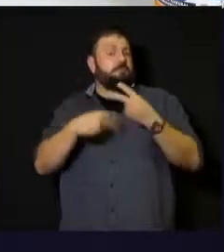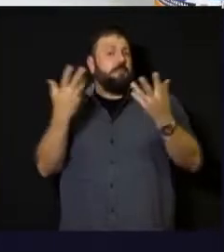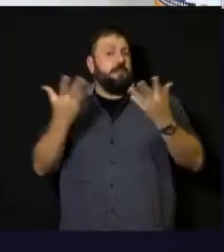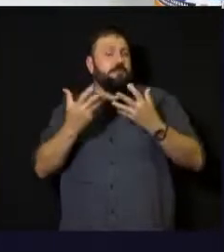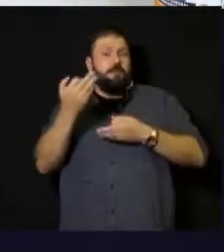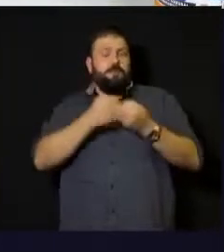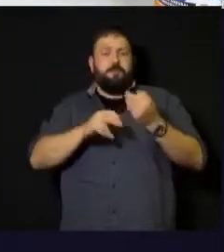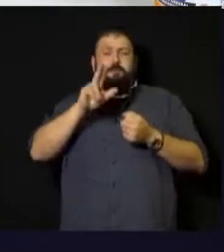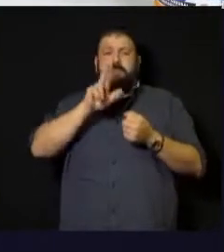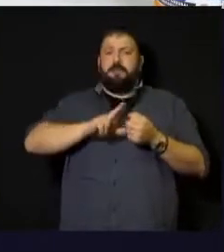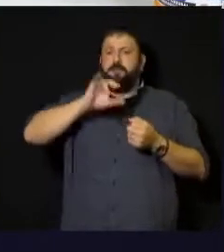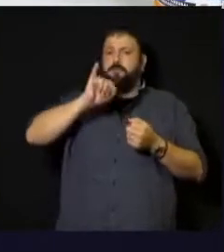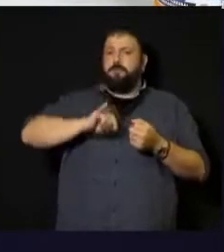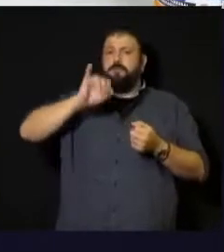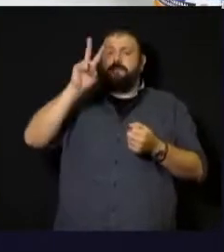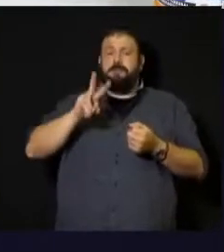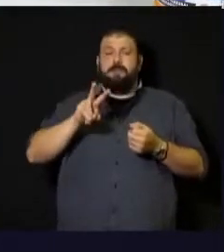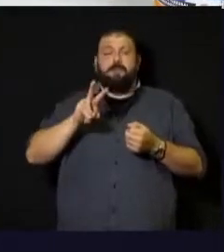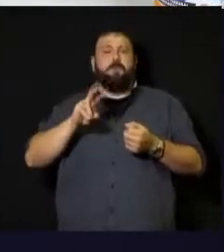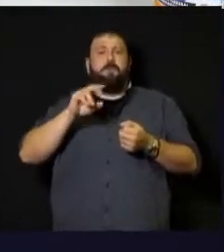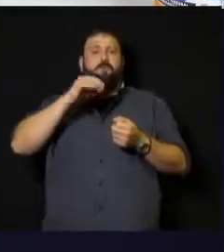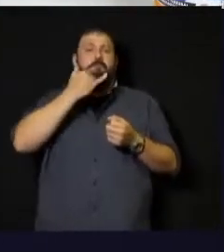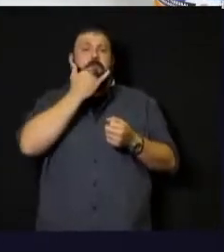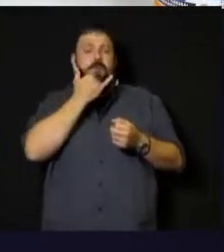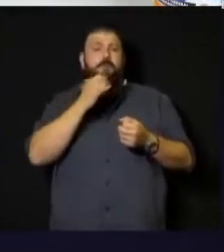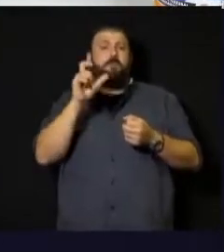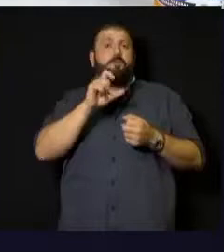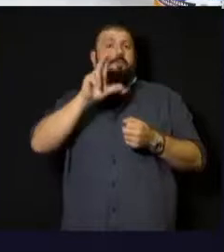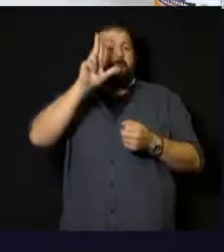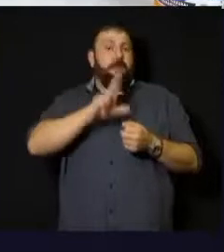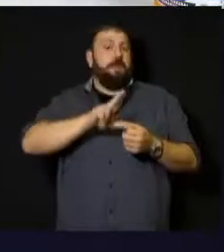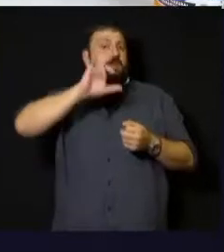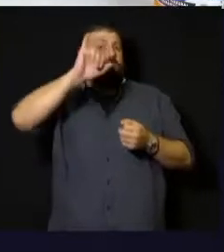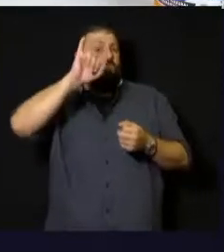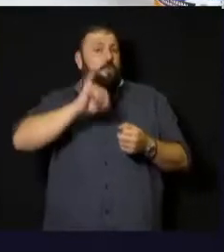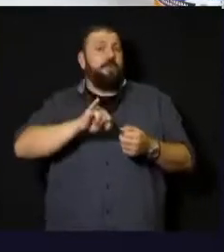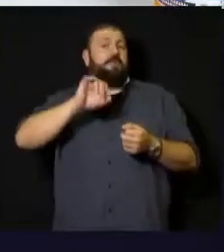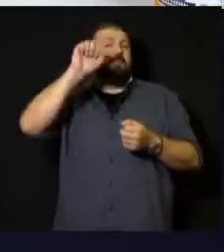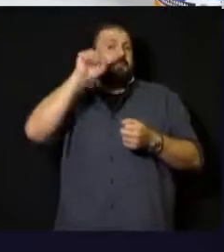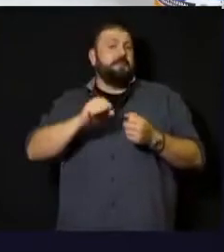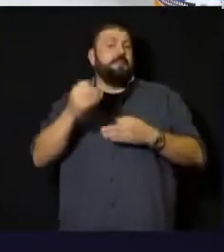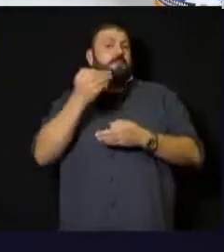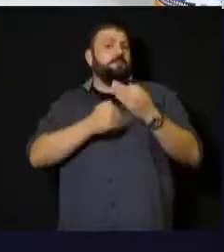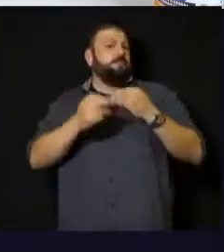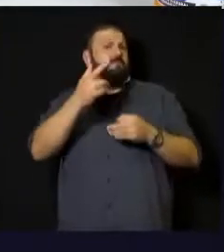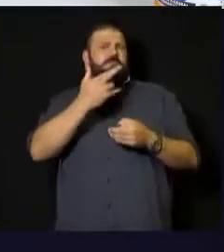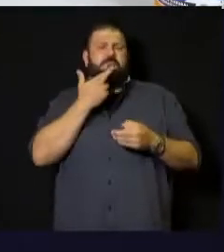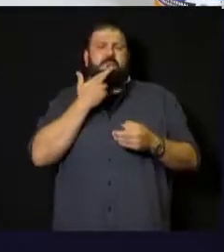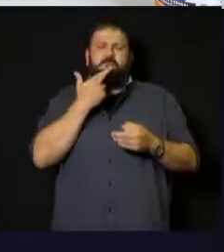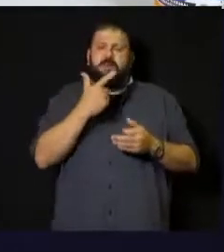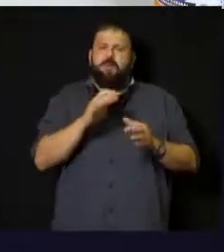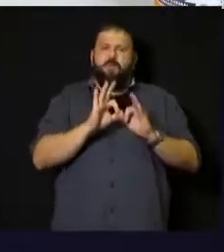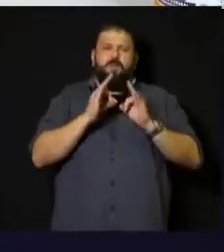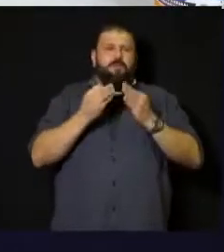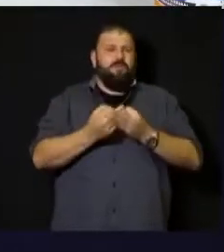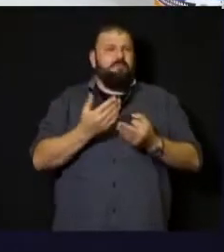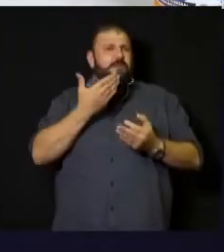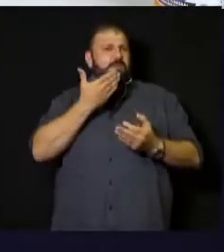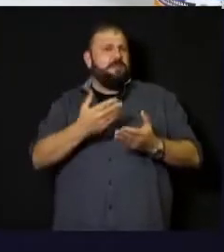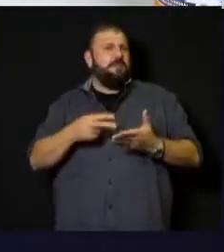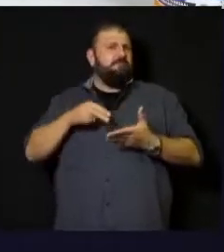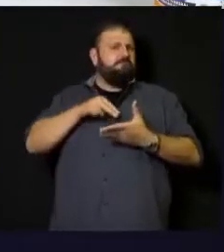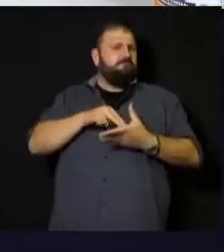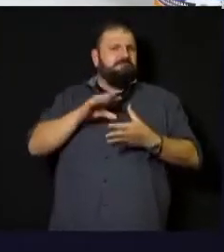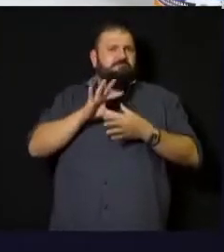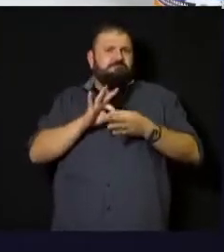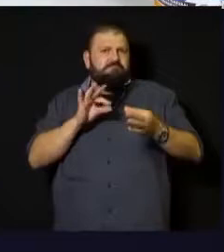do Tuesday, Thursdays, and Saturdays. Excuse me. If you're going to do Thursdays, and Saturdays, you have to present